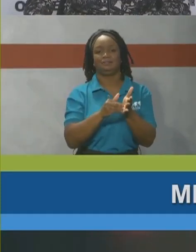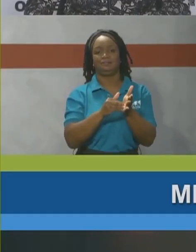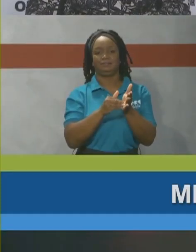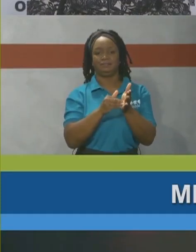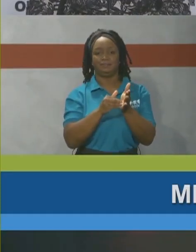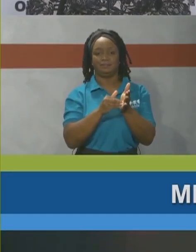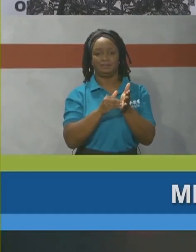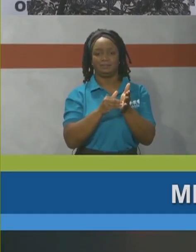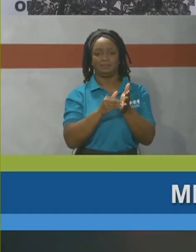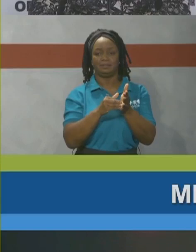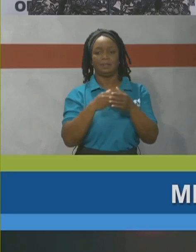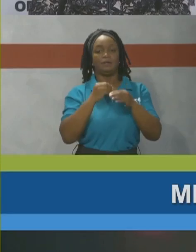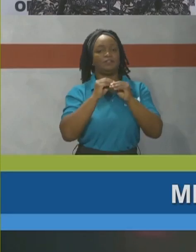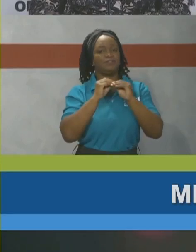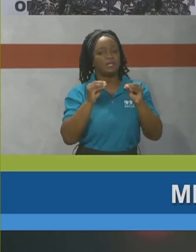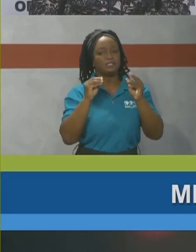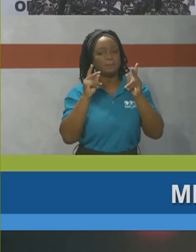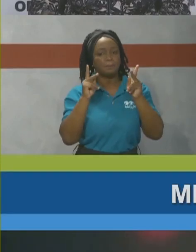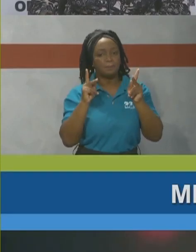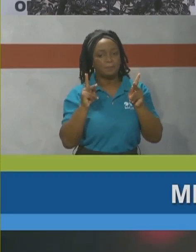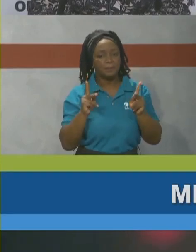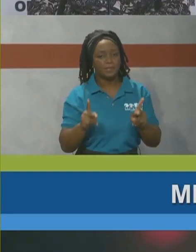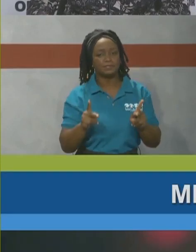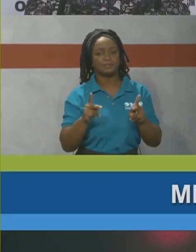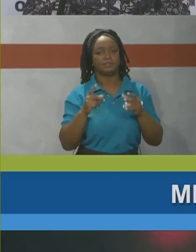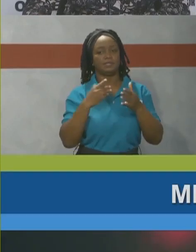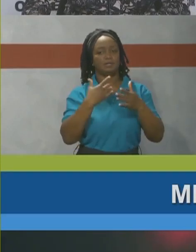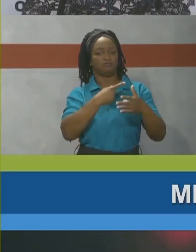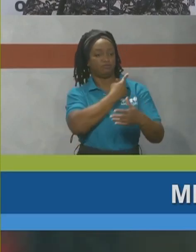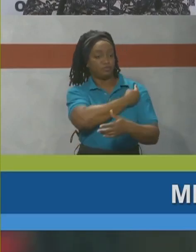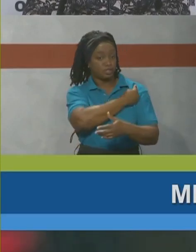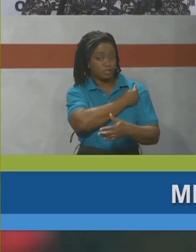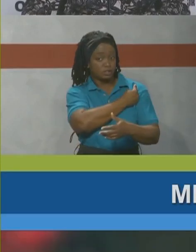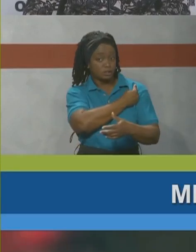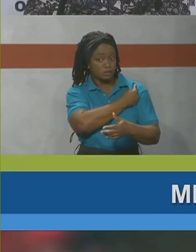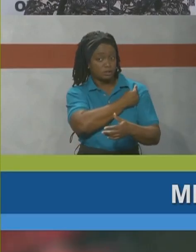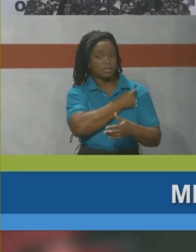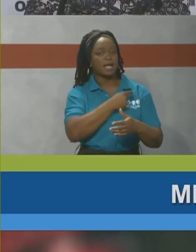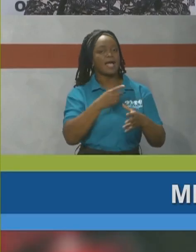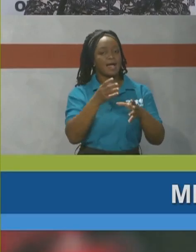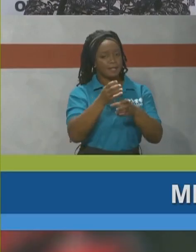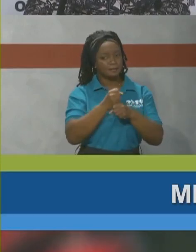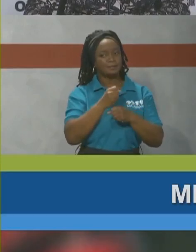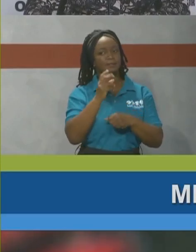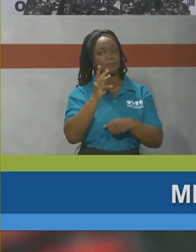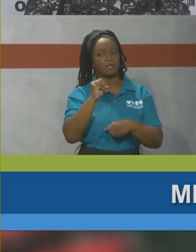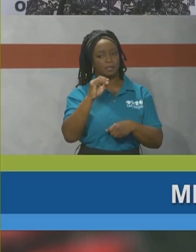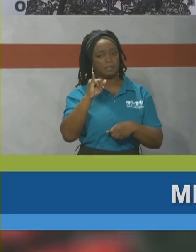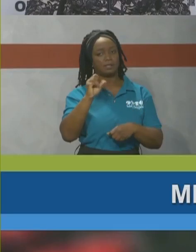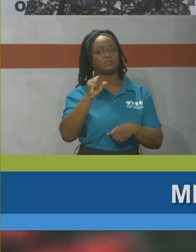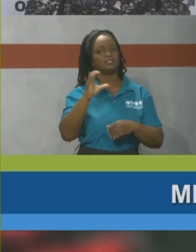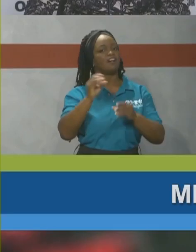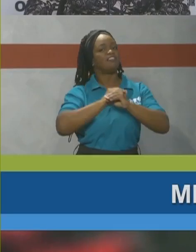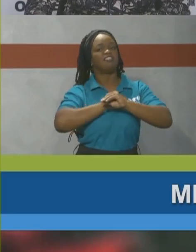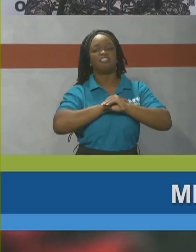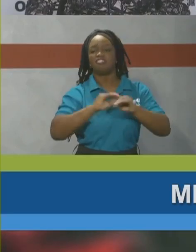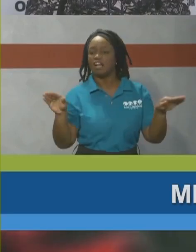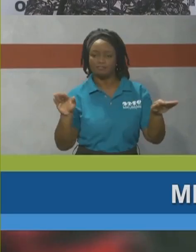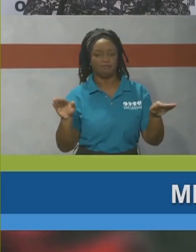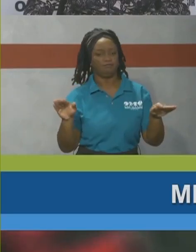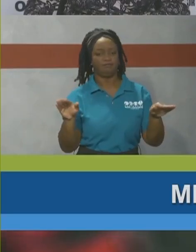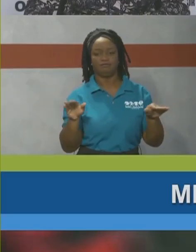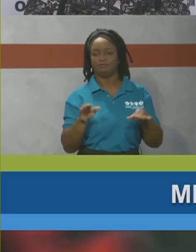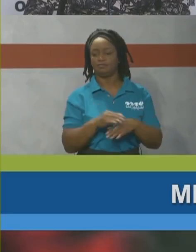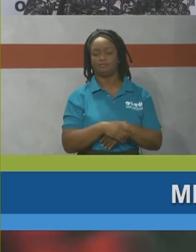patient who has had their vaccination has had MIS-C since August, since we started our vaccination with our children with